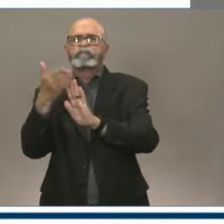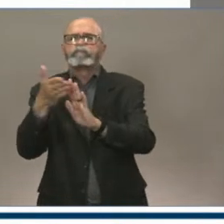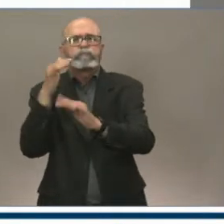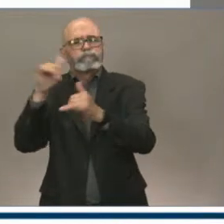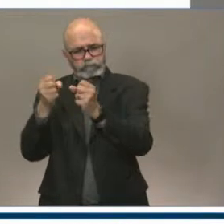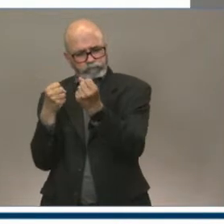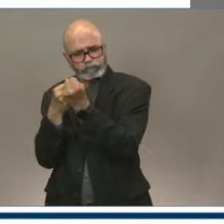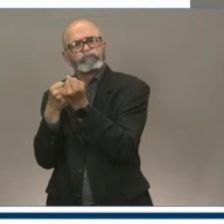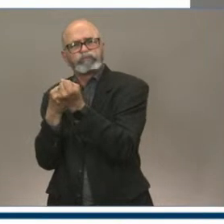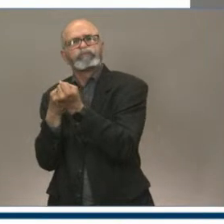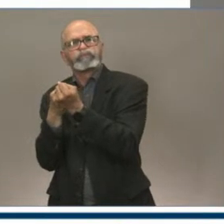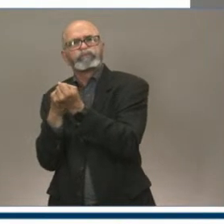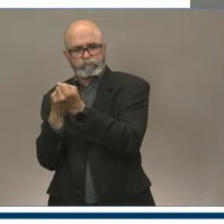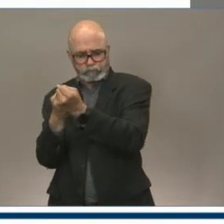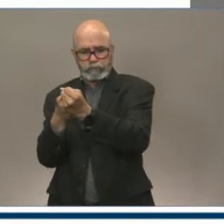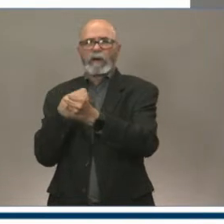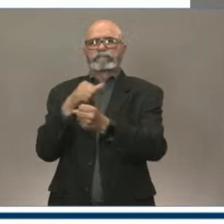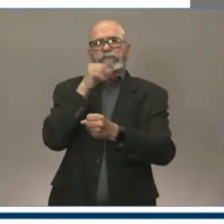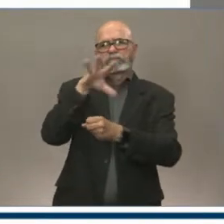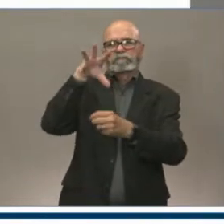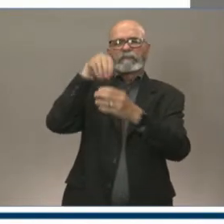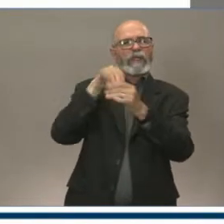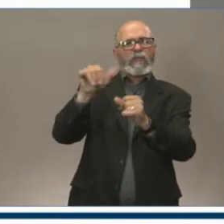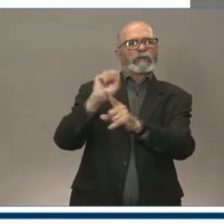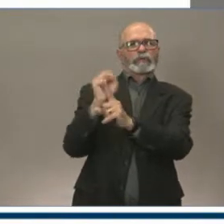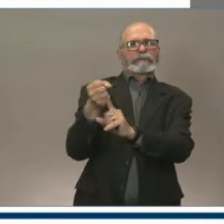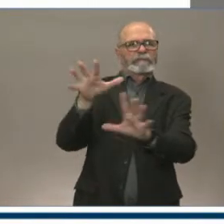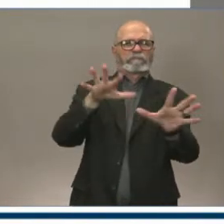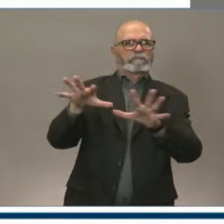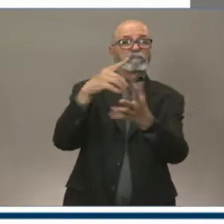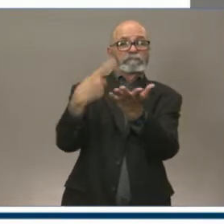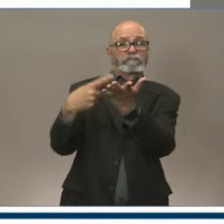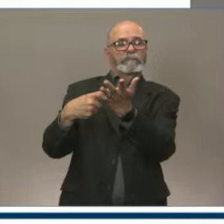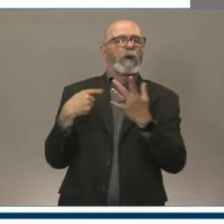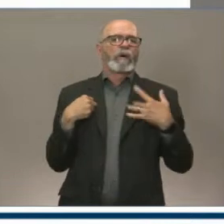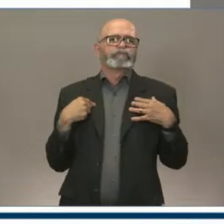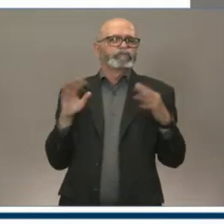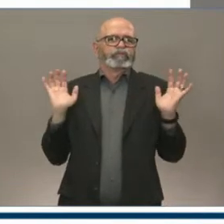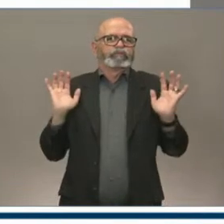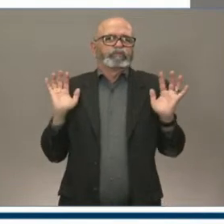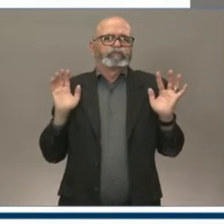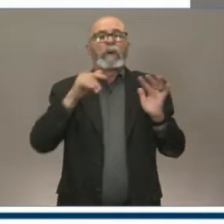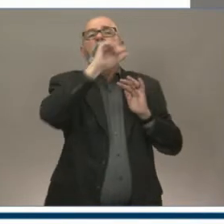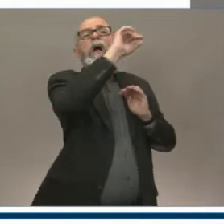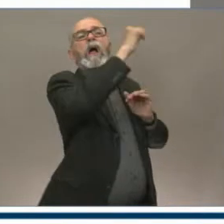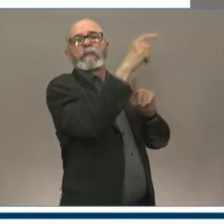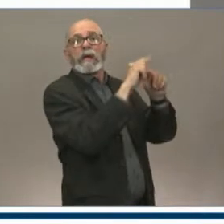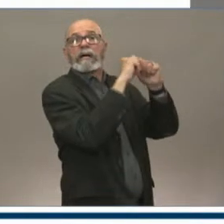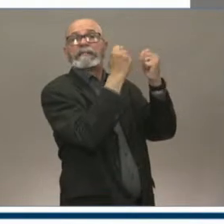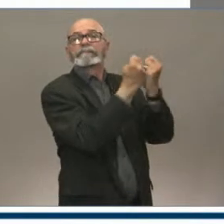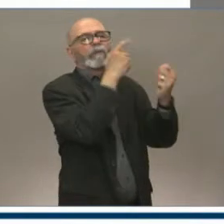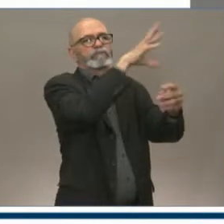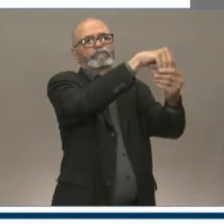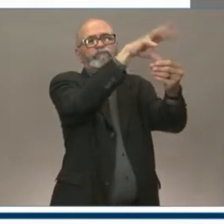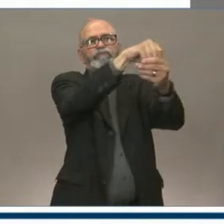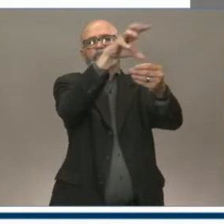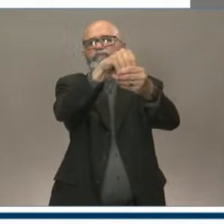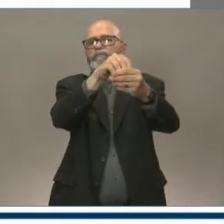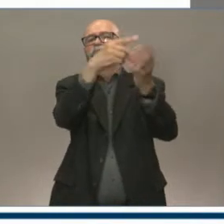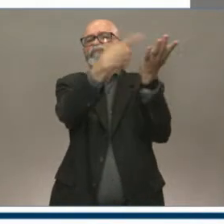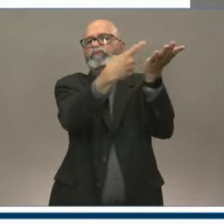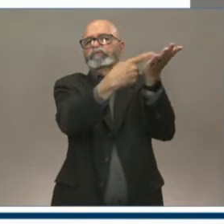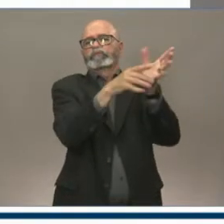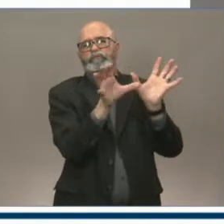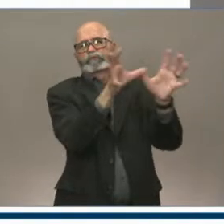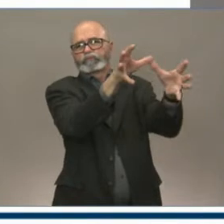directly involved in those conversations. There's many other folks and groups of teams in the healthcare system working out all the details